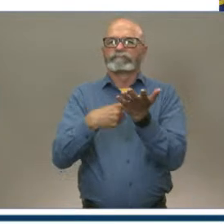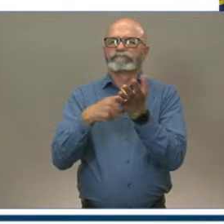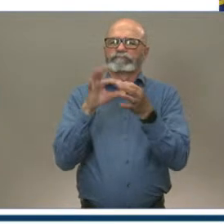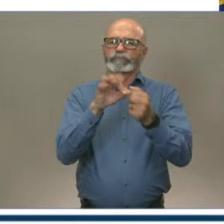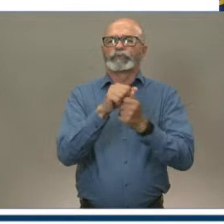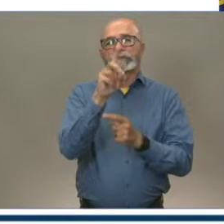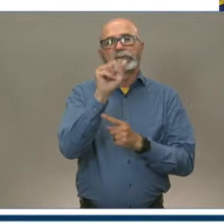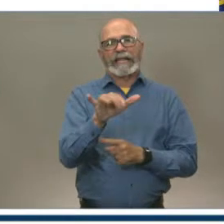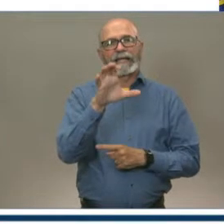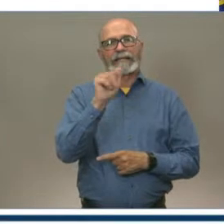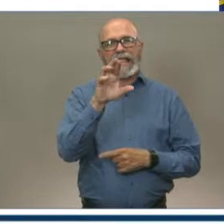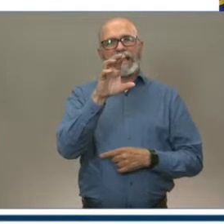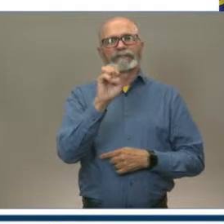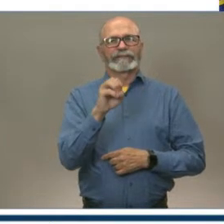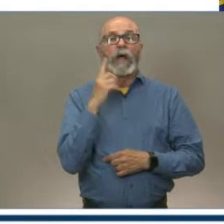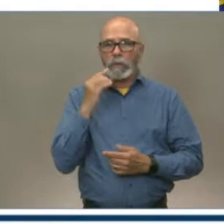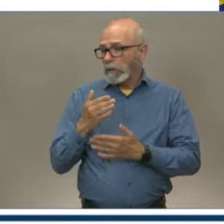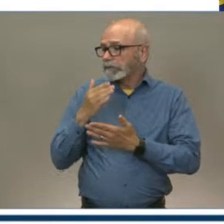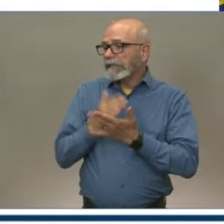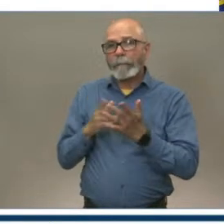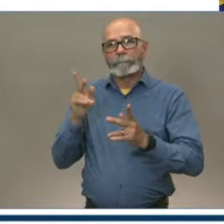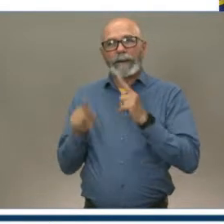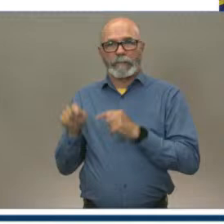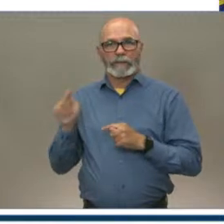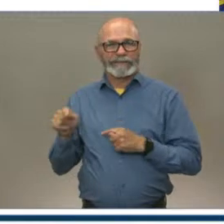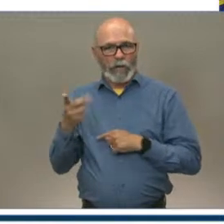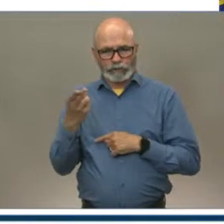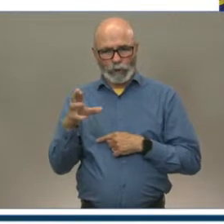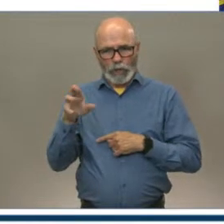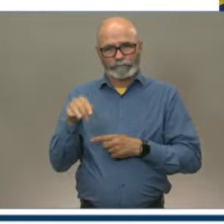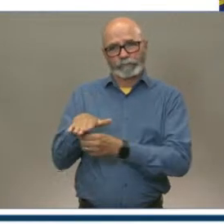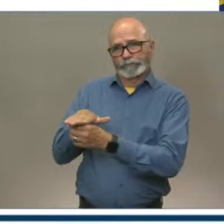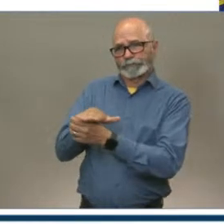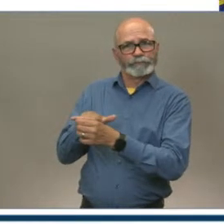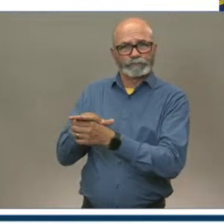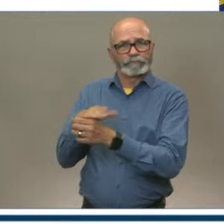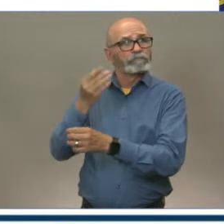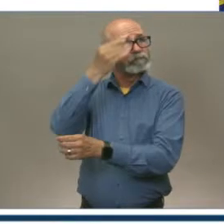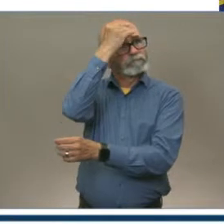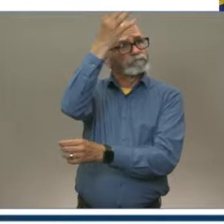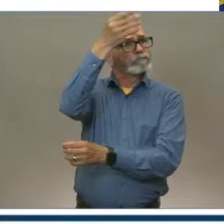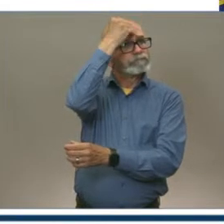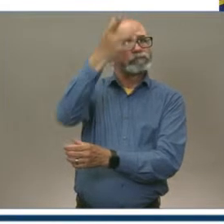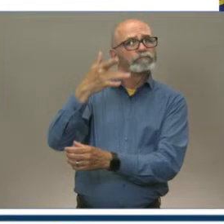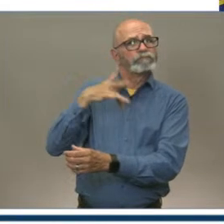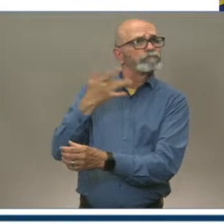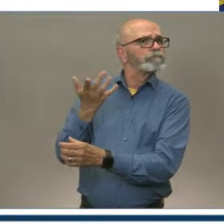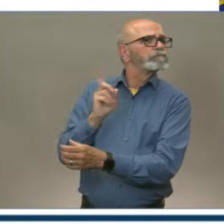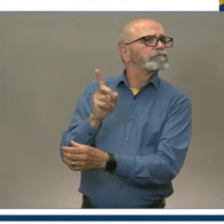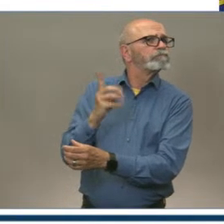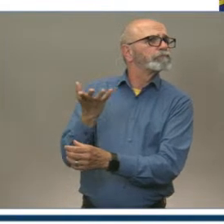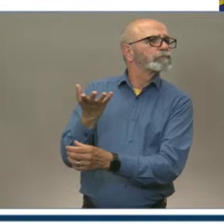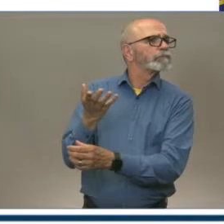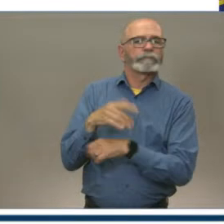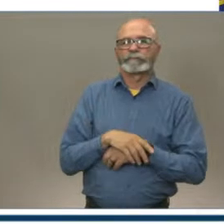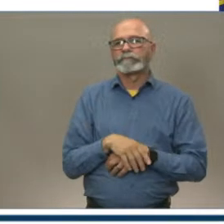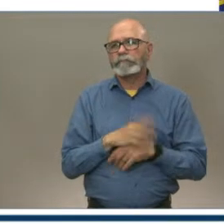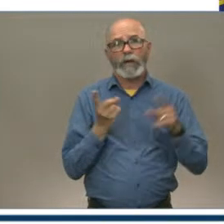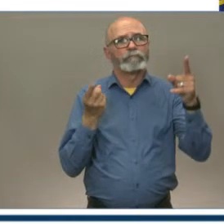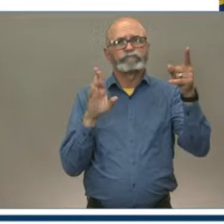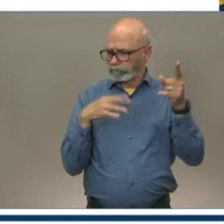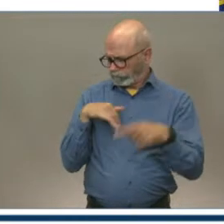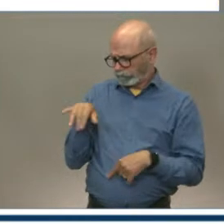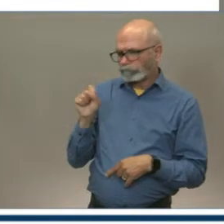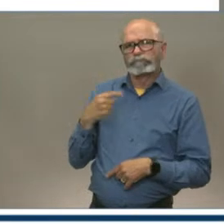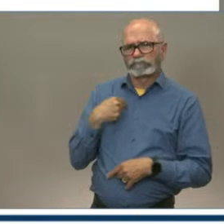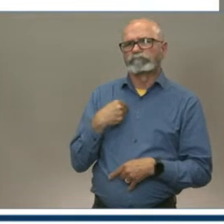cases confirmed in daycares, especially in HRM, but they're not being reported publicly. Why is that? We certainly are reporting when we're